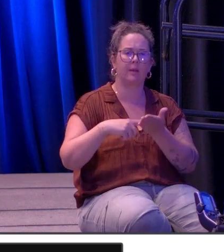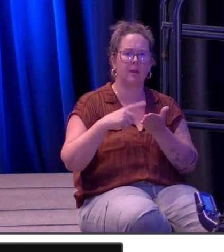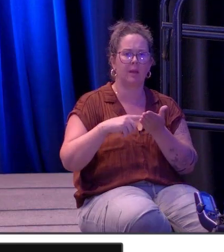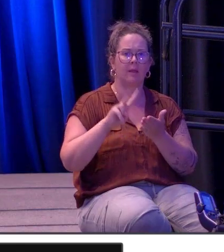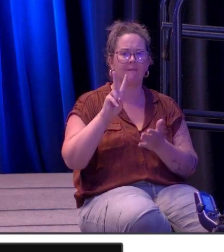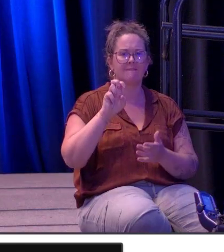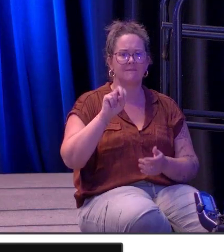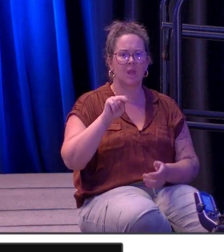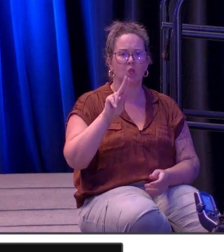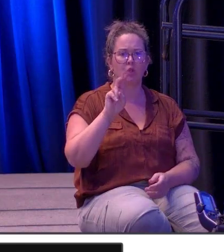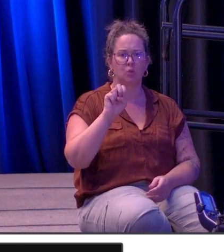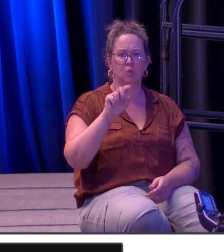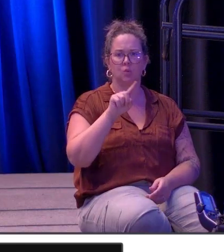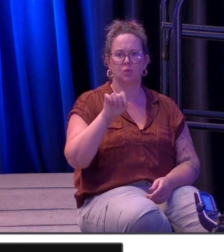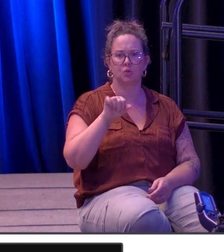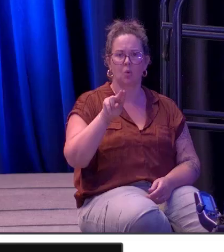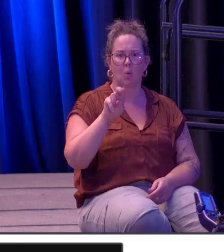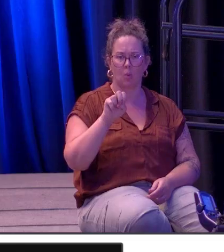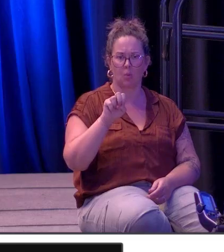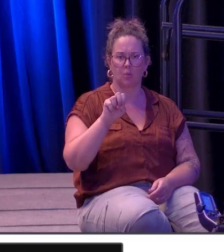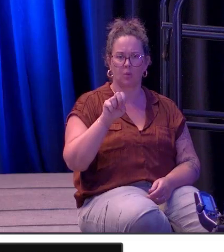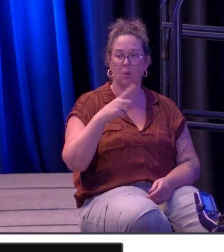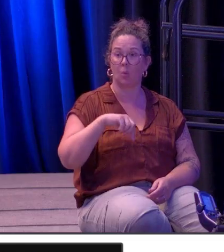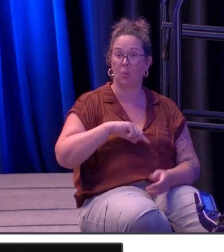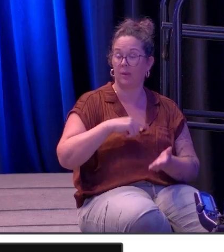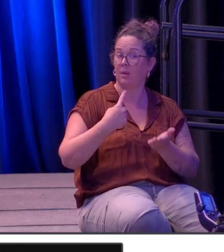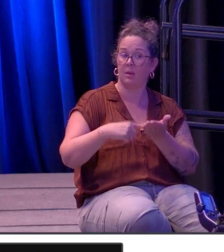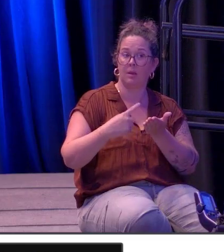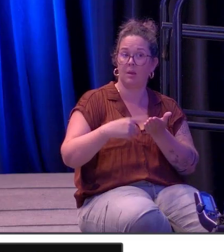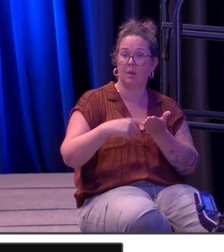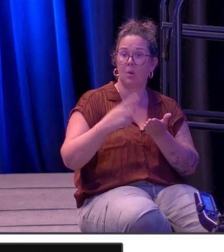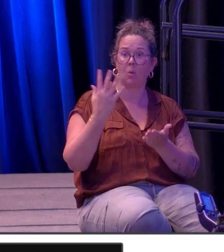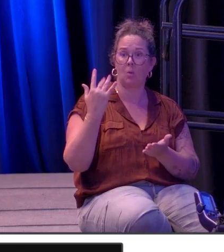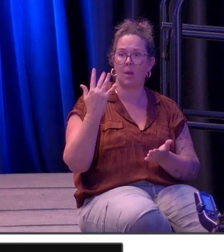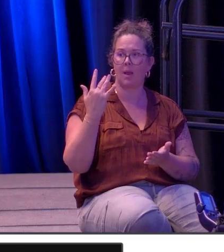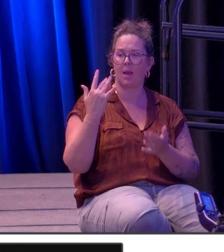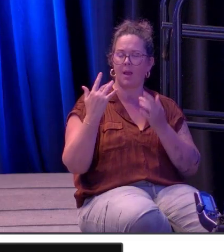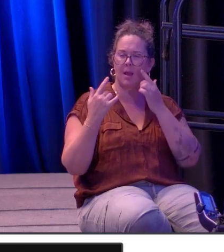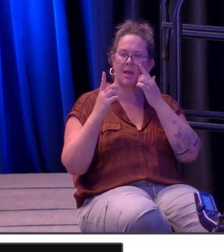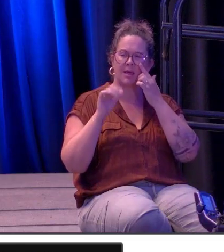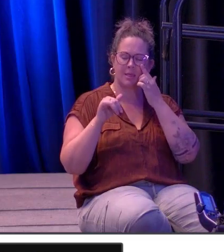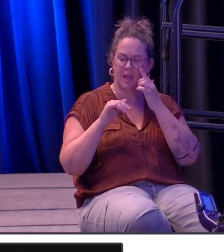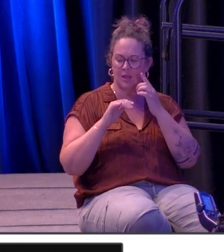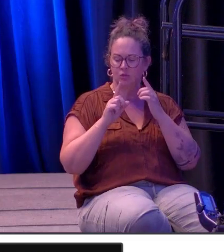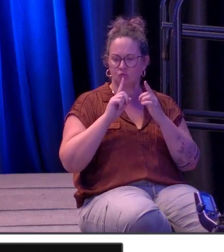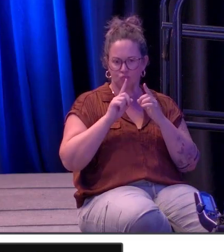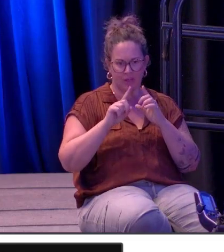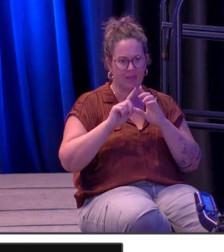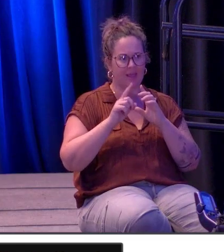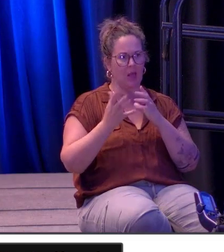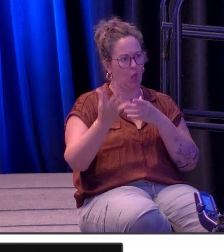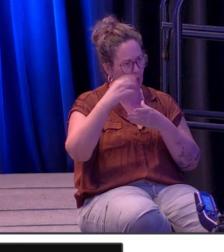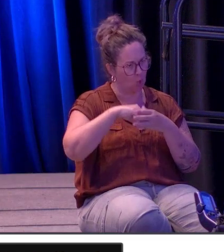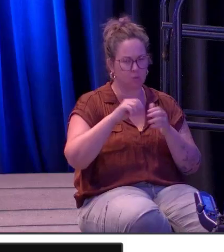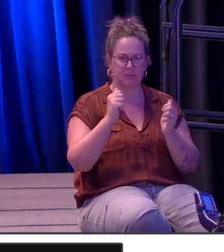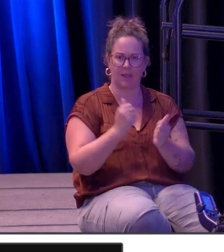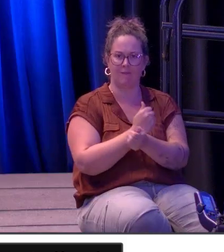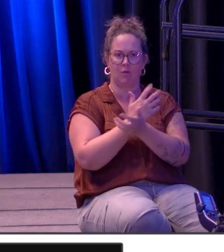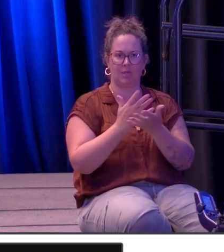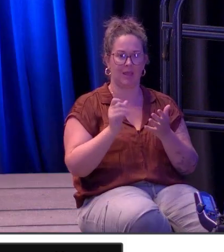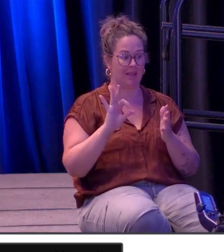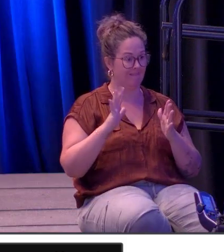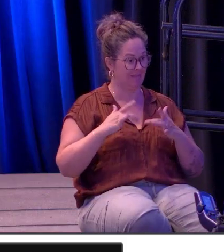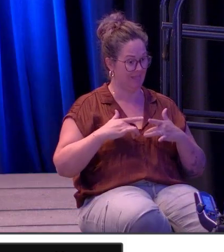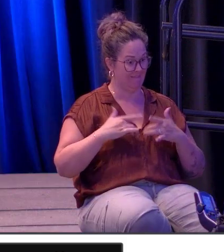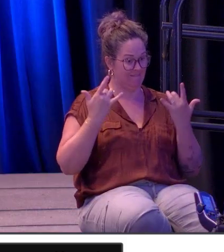talked about it because the venue zone is the all-encompassing one up there. If we don't have our events